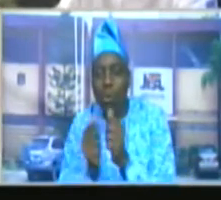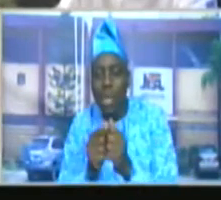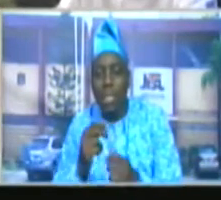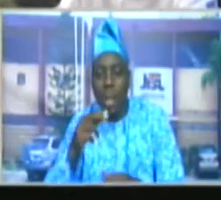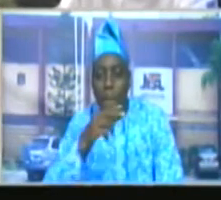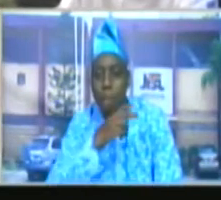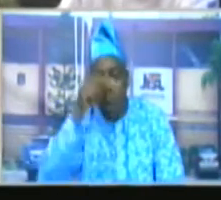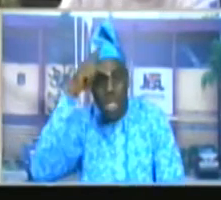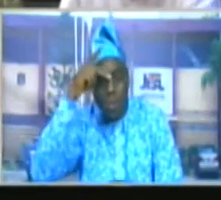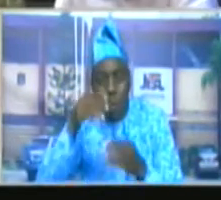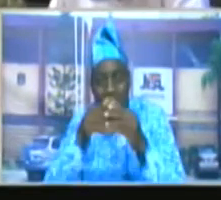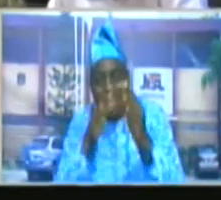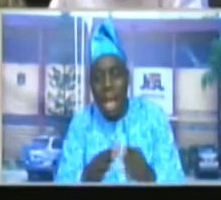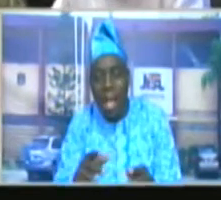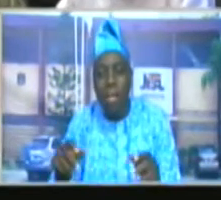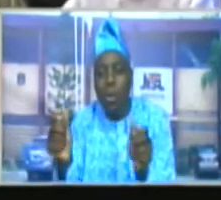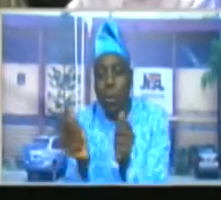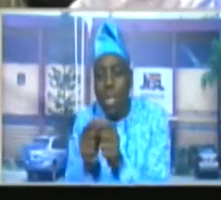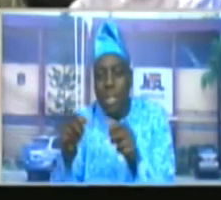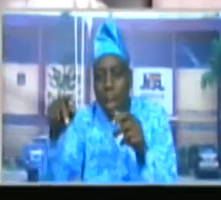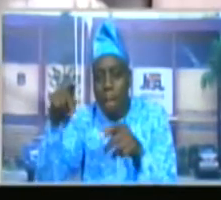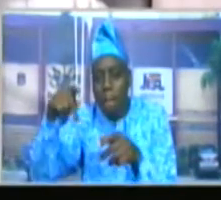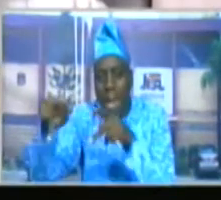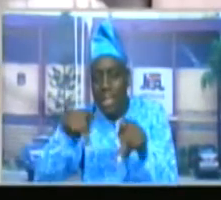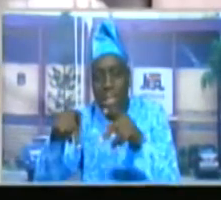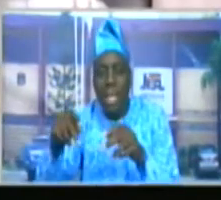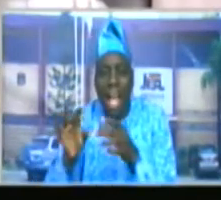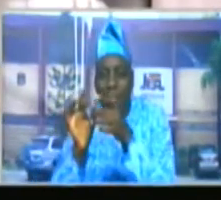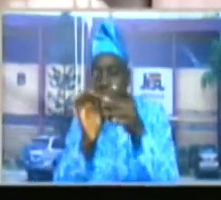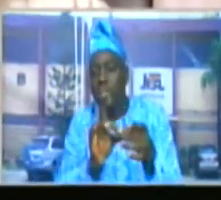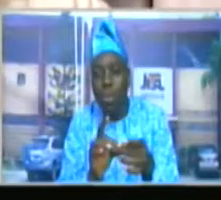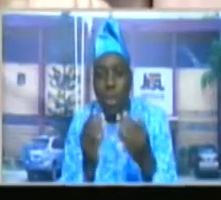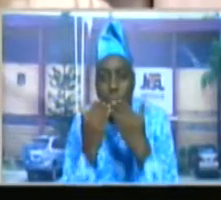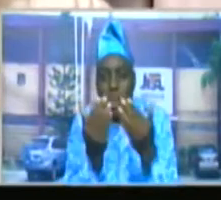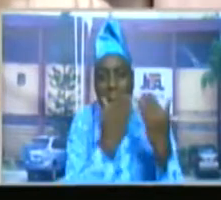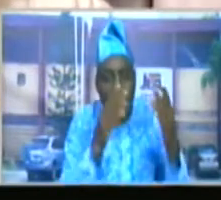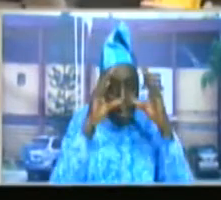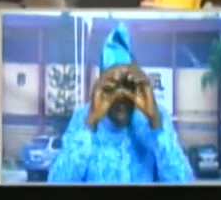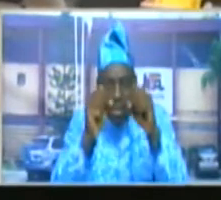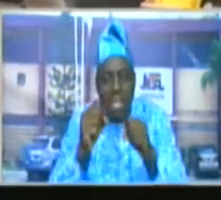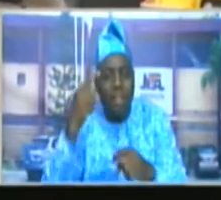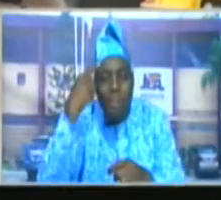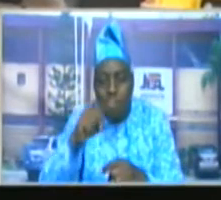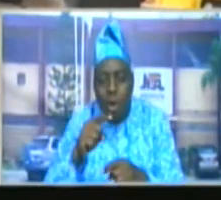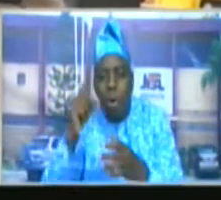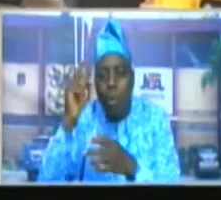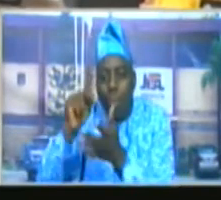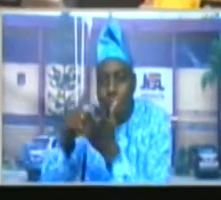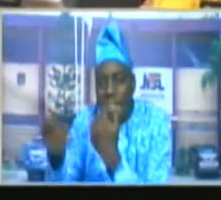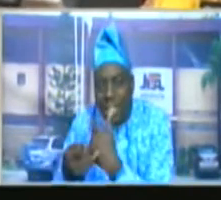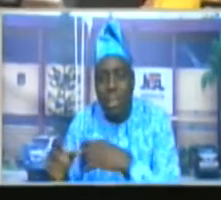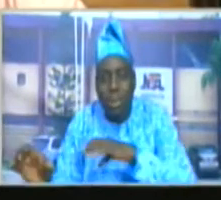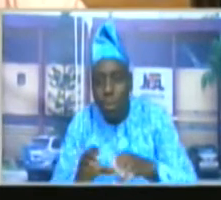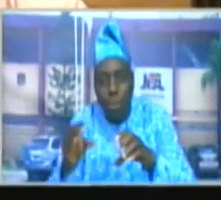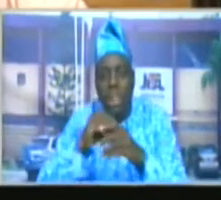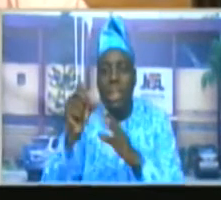of party affiliation is here to show appreciation to the president for the numerous projects executed in the state as well as